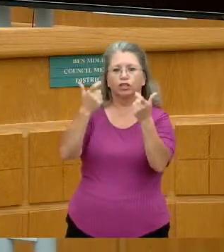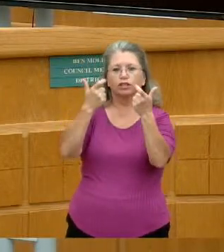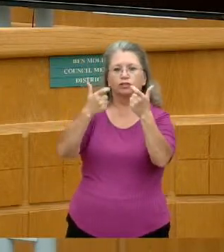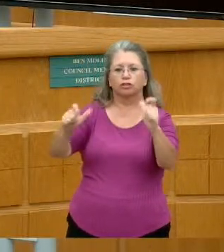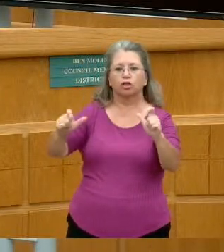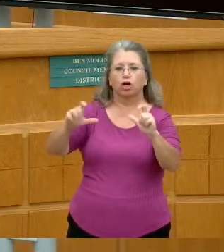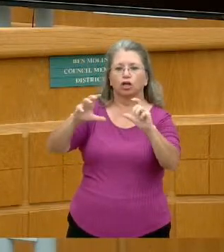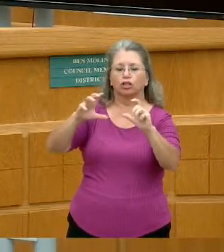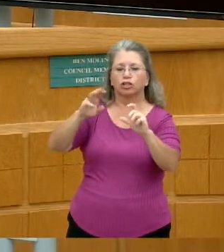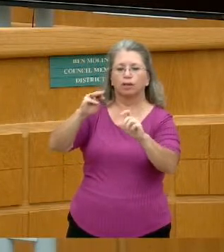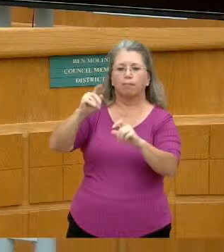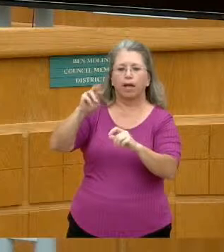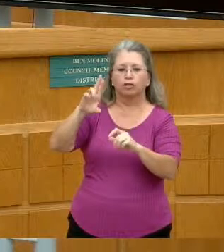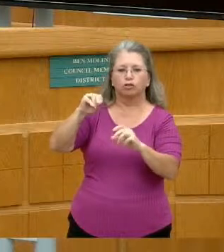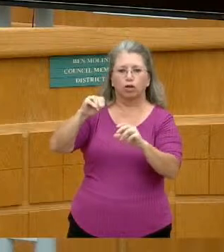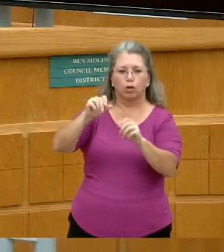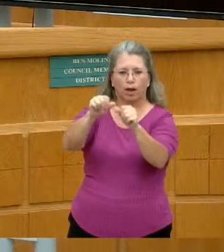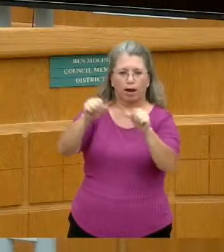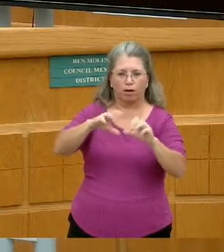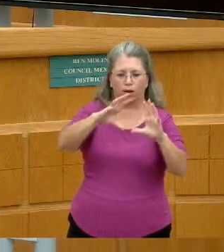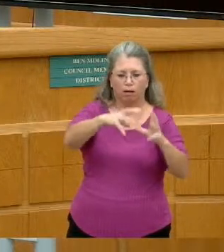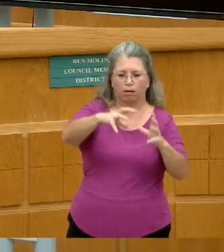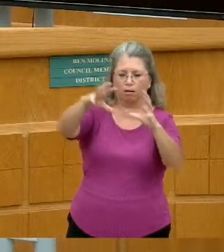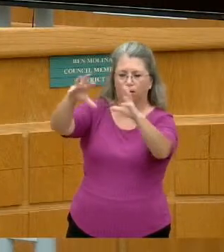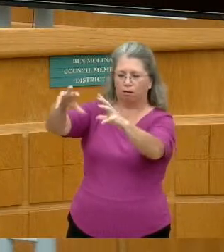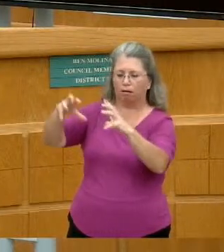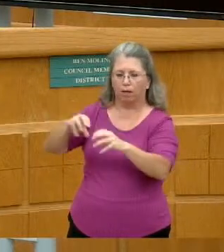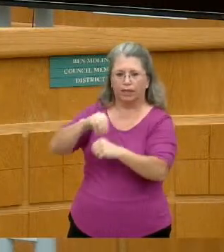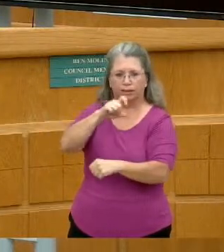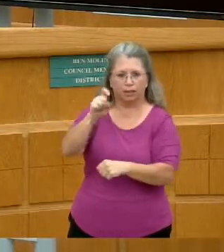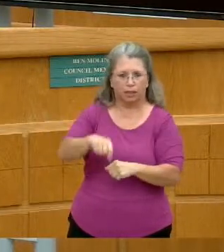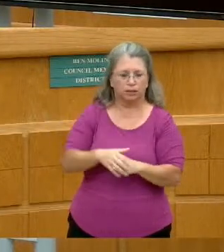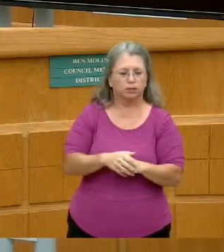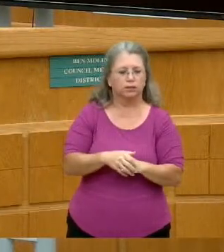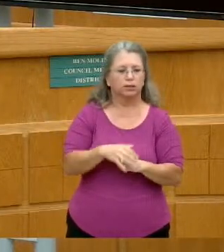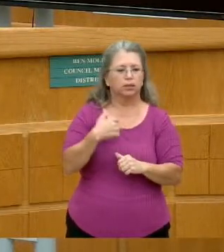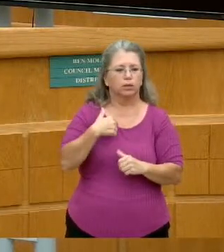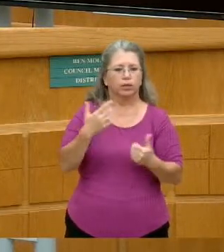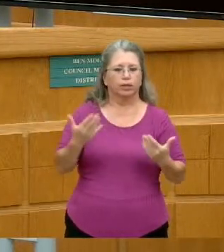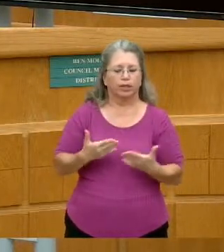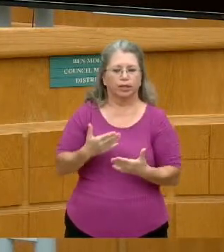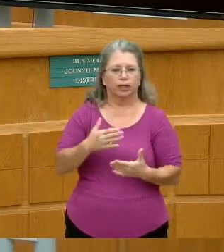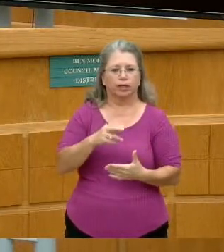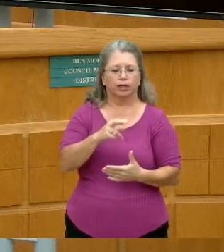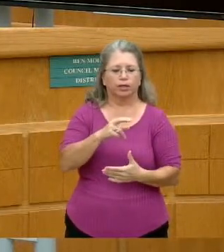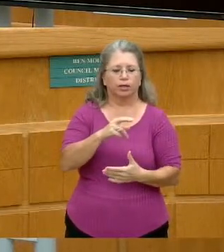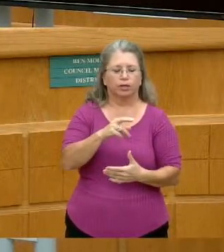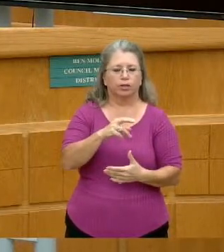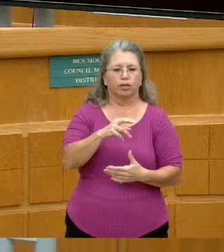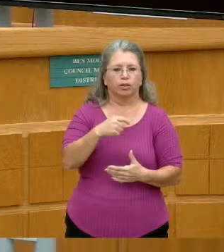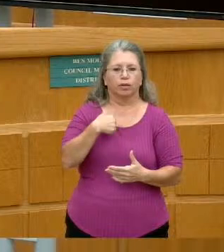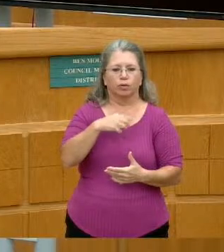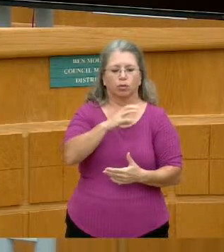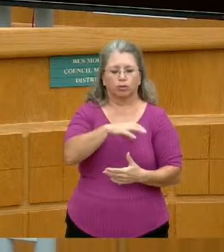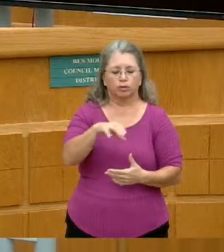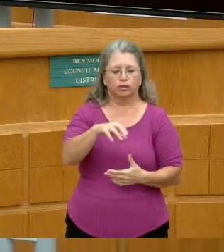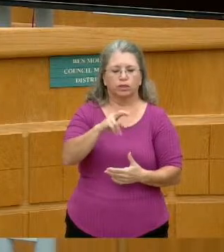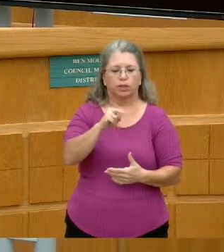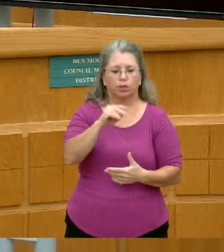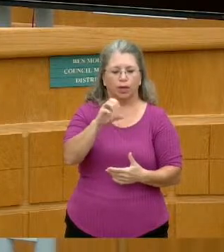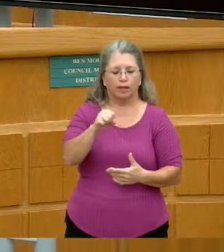in Texas. We here in Corpus Christi, Nueces, Portland, and Aransas together are number